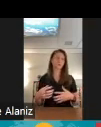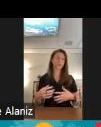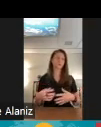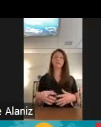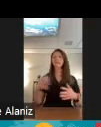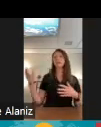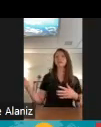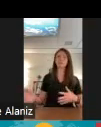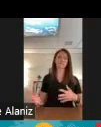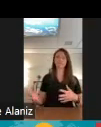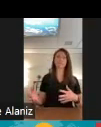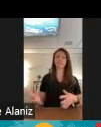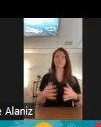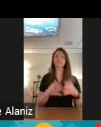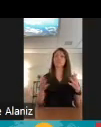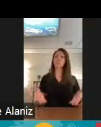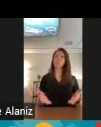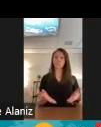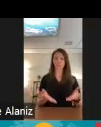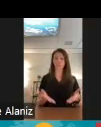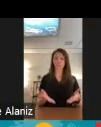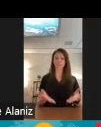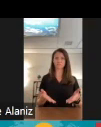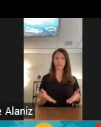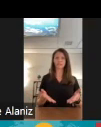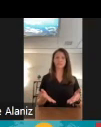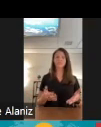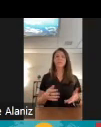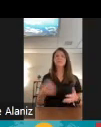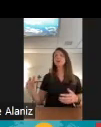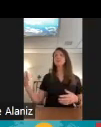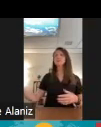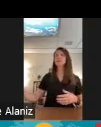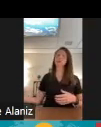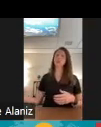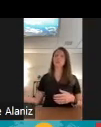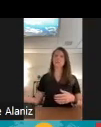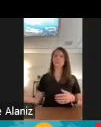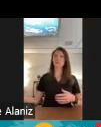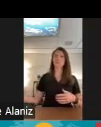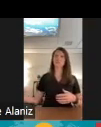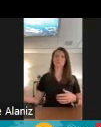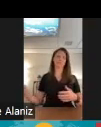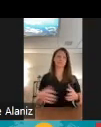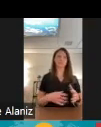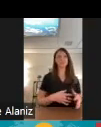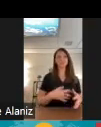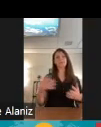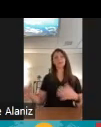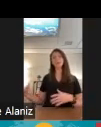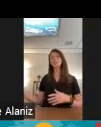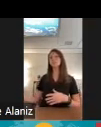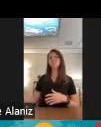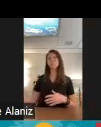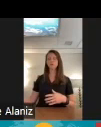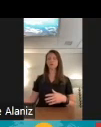have them do a hard run, and then they'll measure it again. So it's an acute exercise bout. But they also look at chronic exercise interventions where it's like